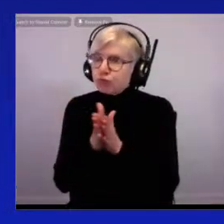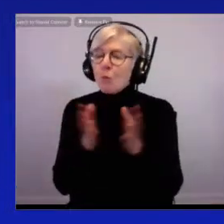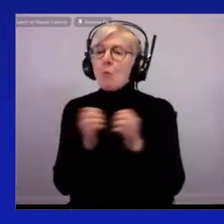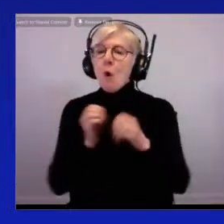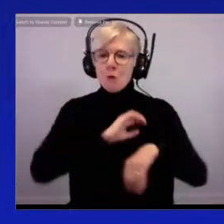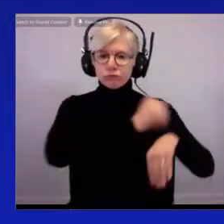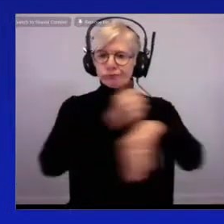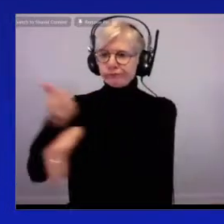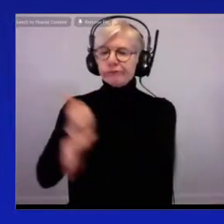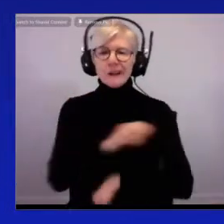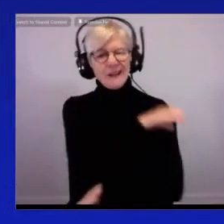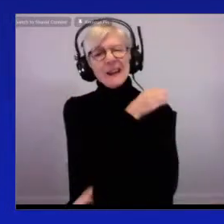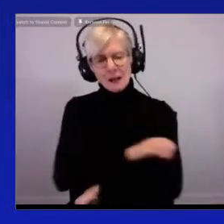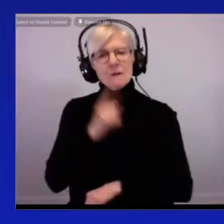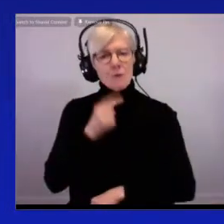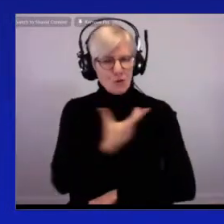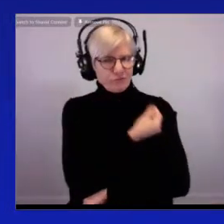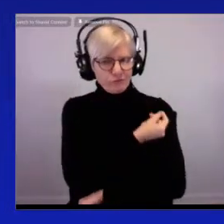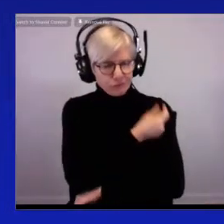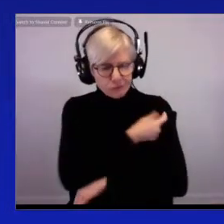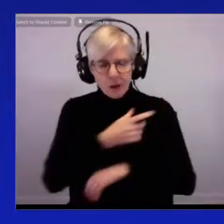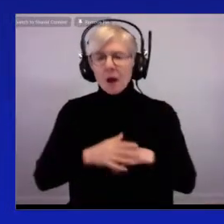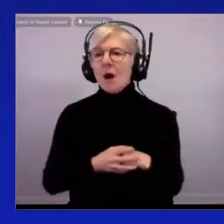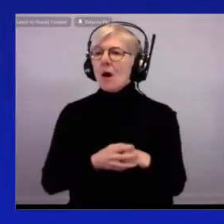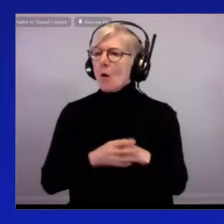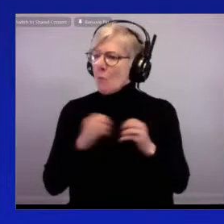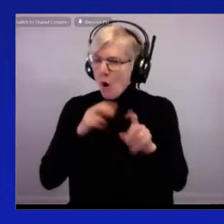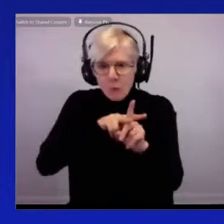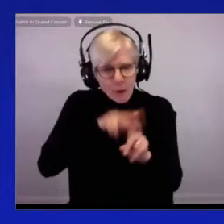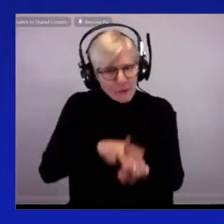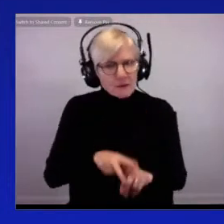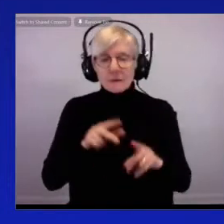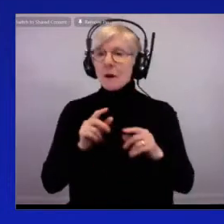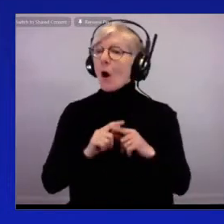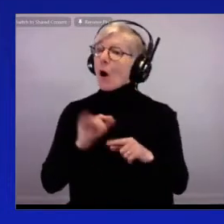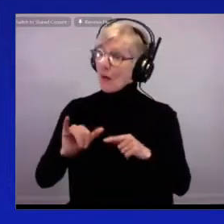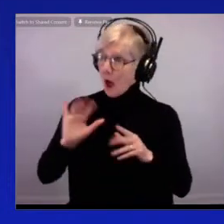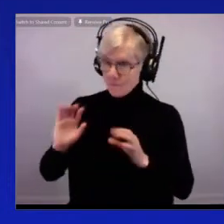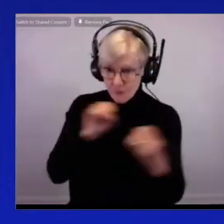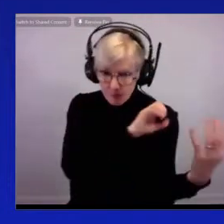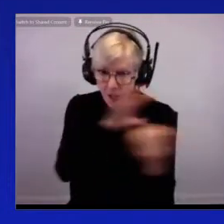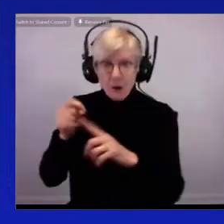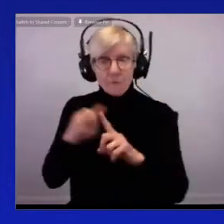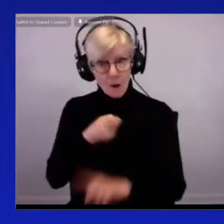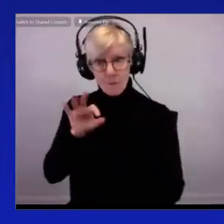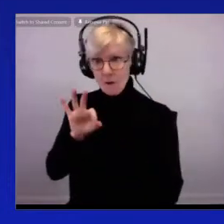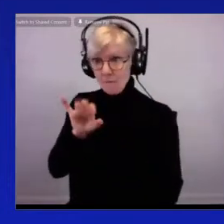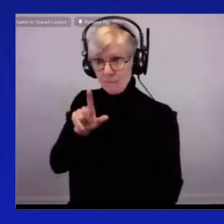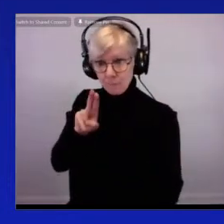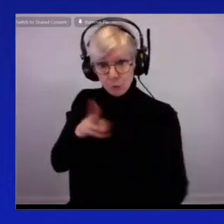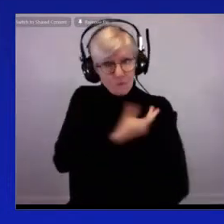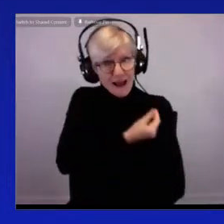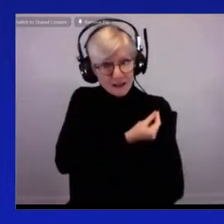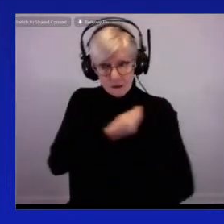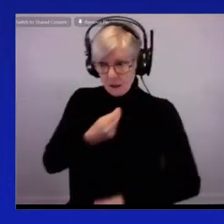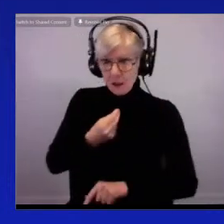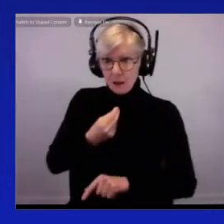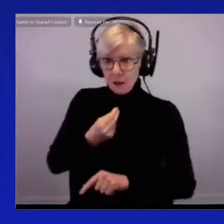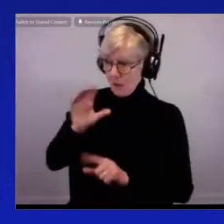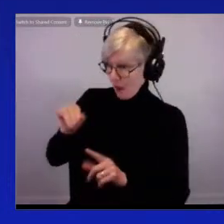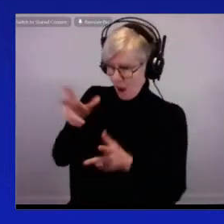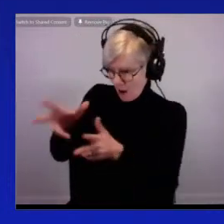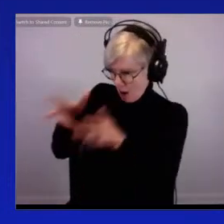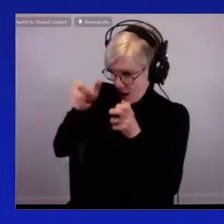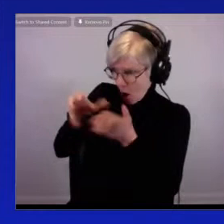locations, more appointment times, and we're using this information to guide our next mass